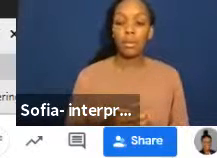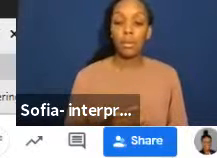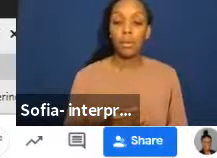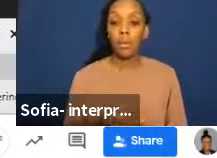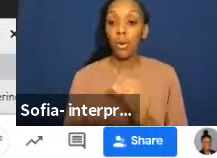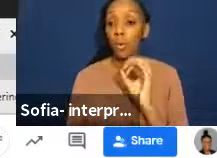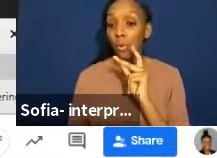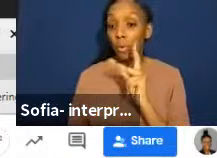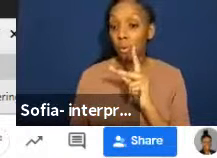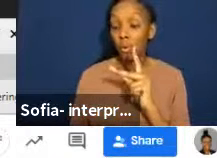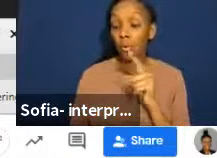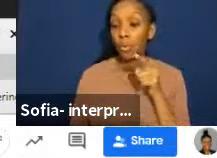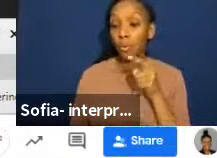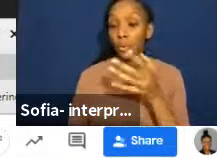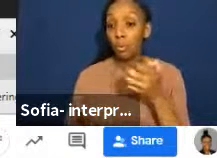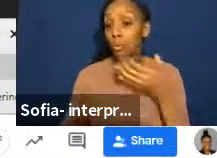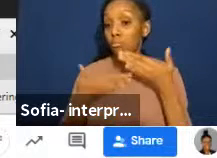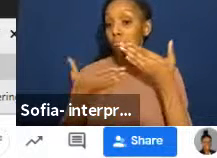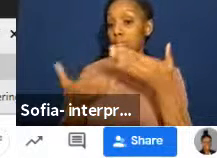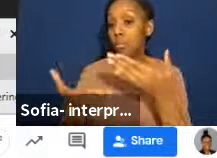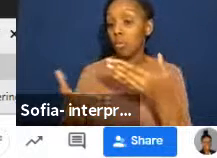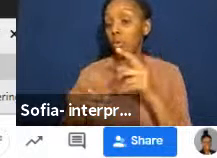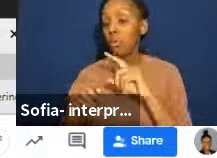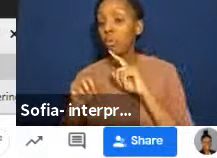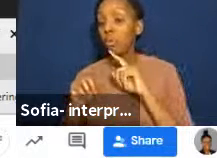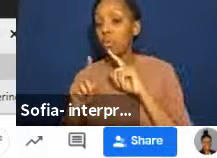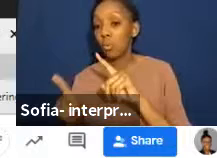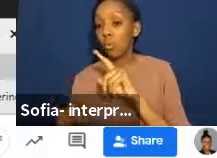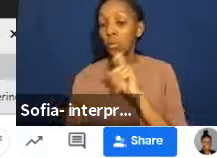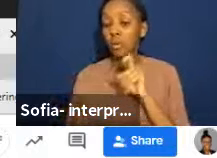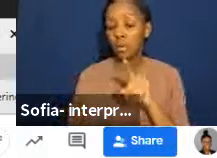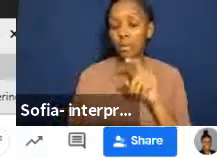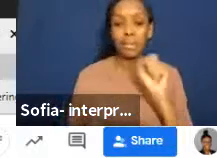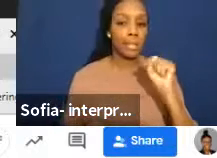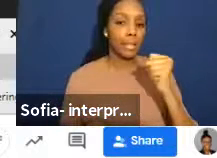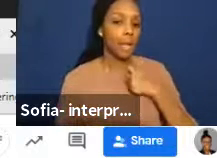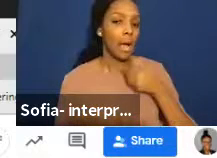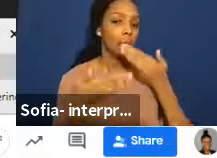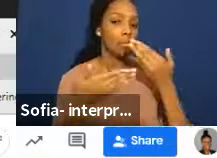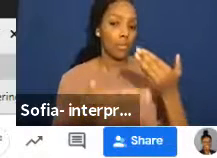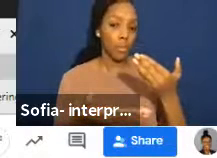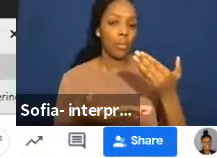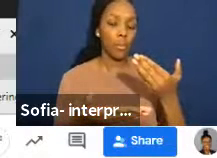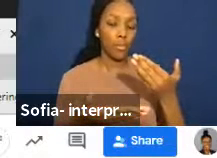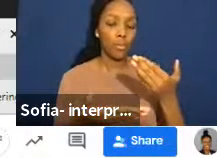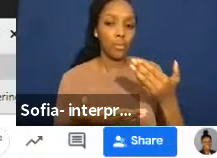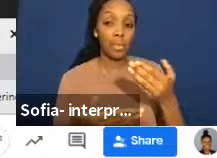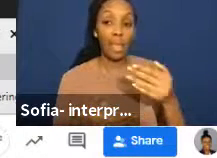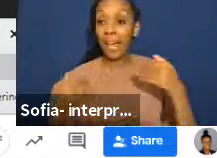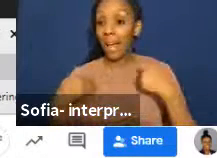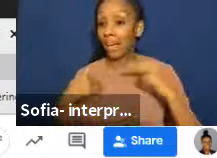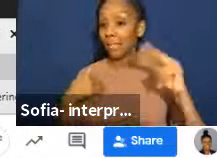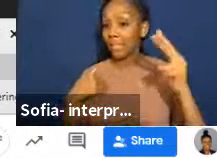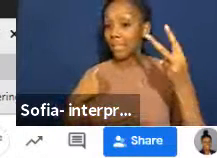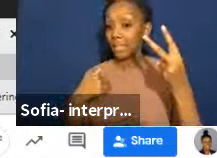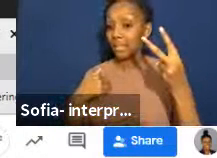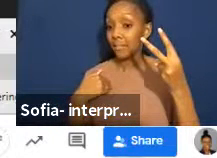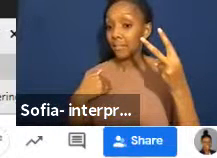Okay, would you like to make that motion? Yeah, I'll motion to move into Q&A. Is there a second?